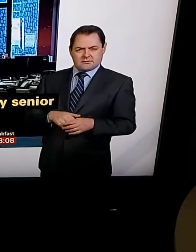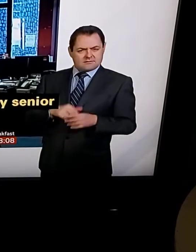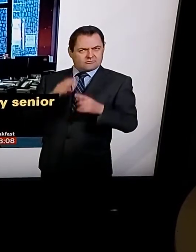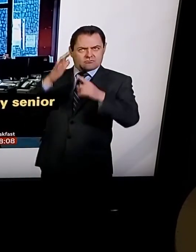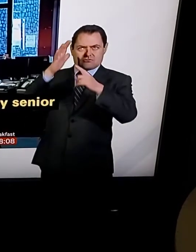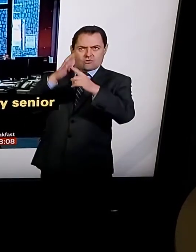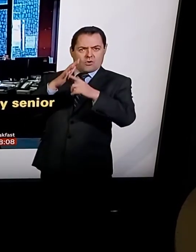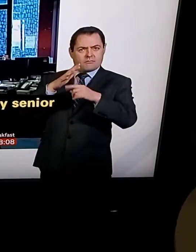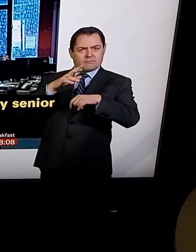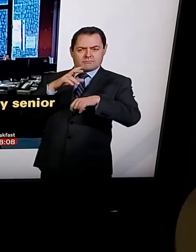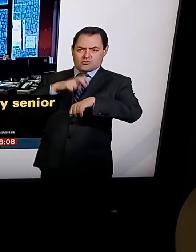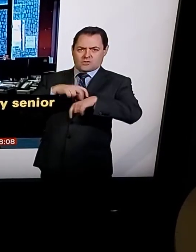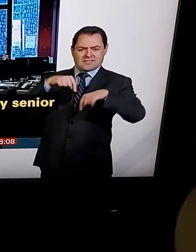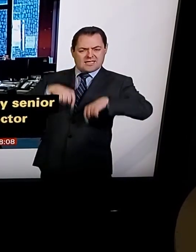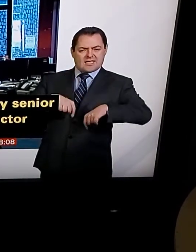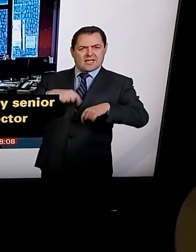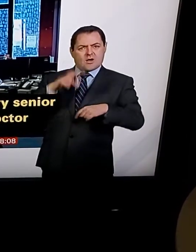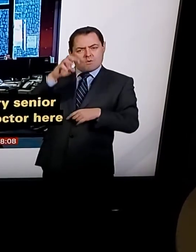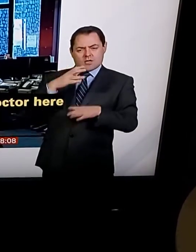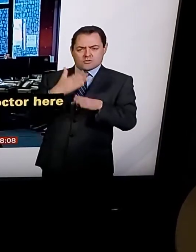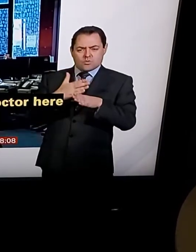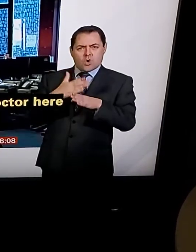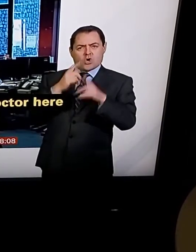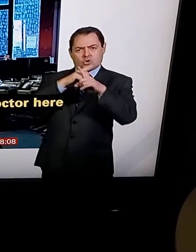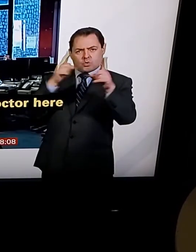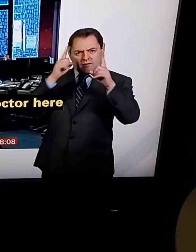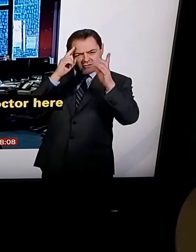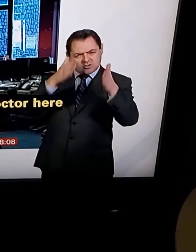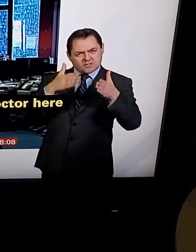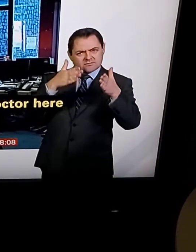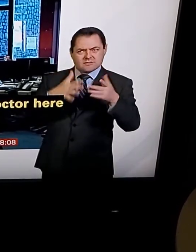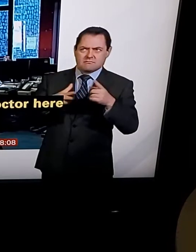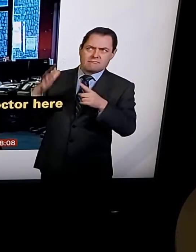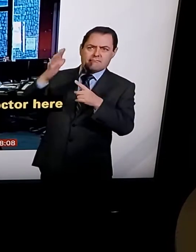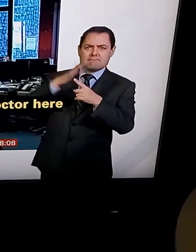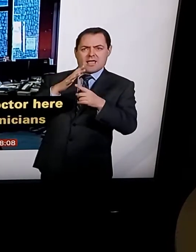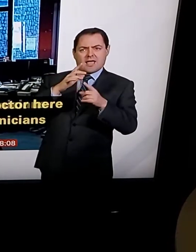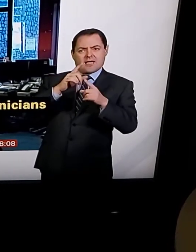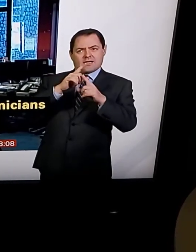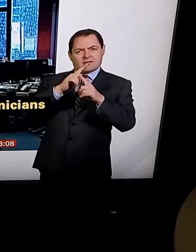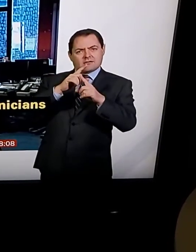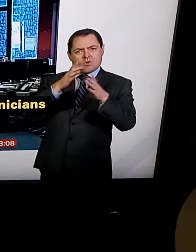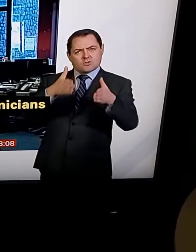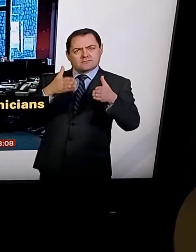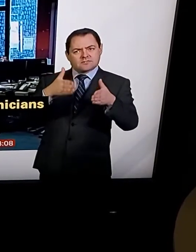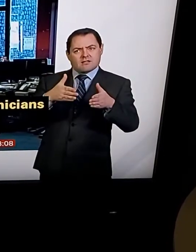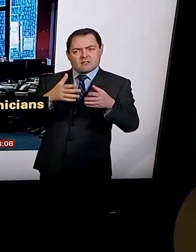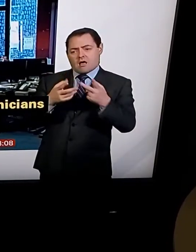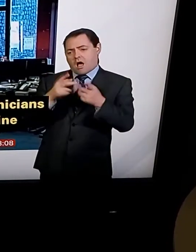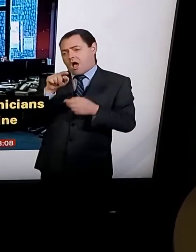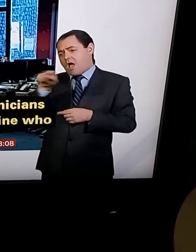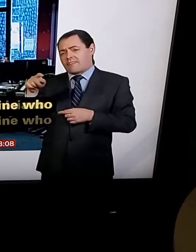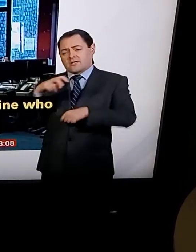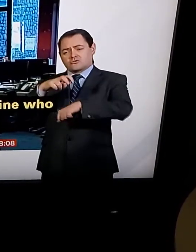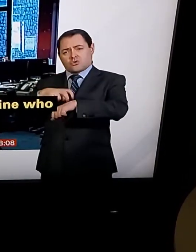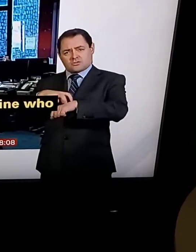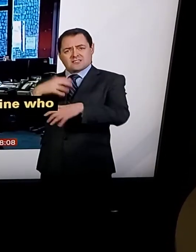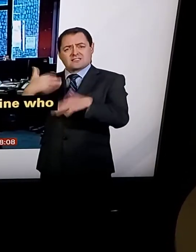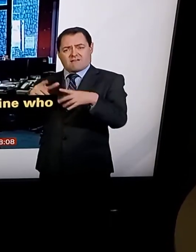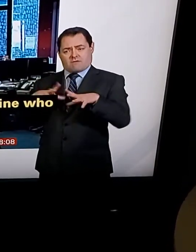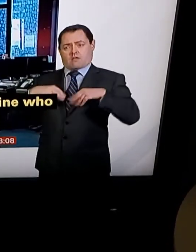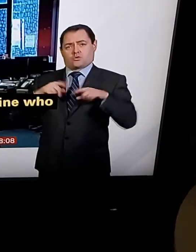in Wales. We've other clinicians who've been on the front line who are suffering from coronavirus. And it just tells us, doesn't it? You know, this virus